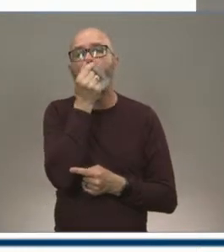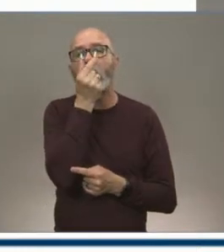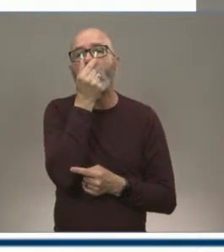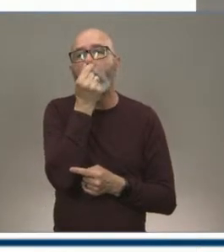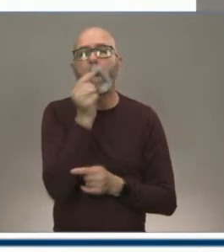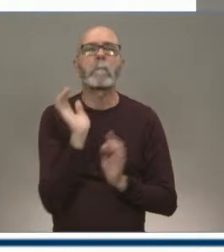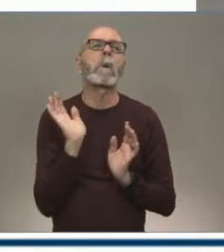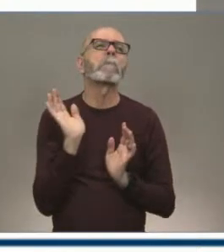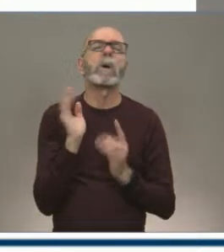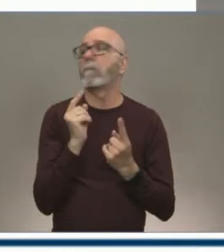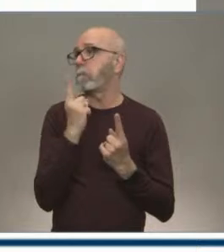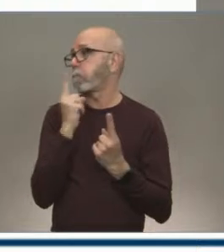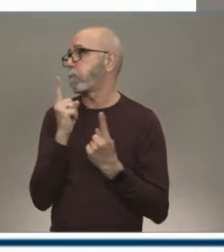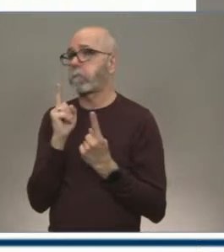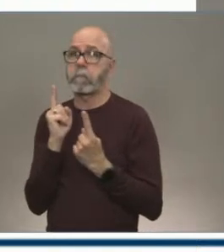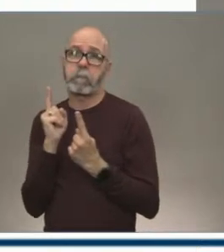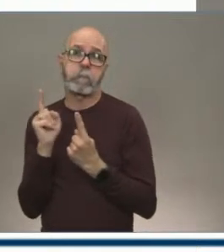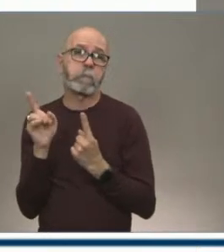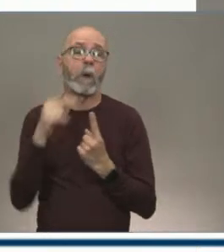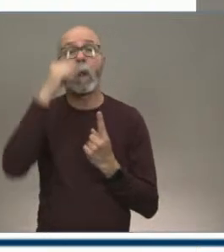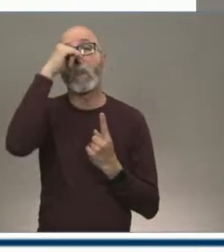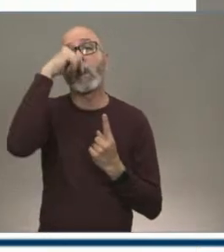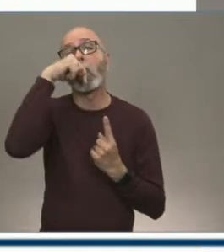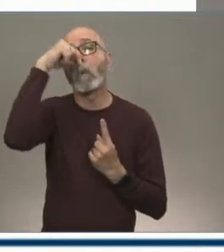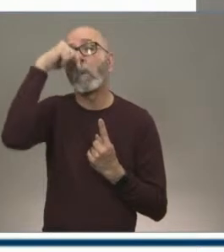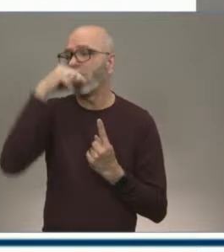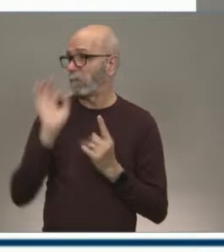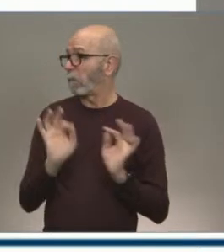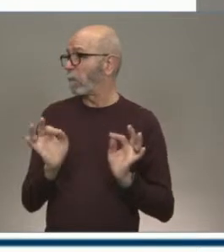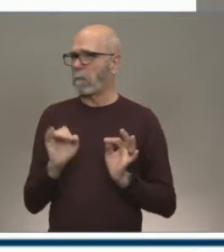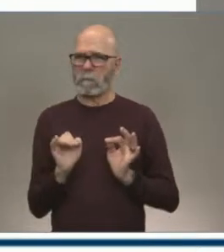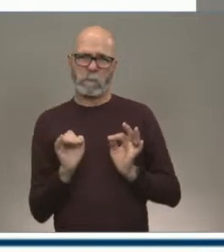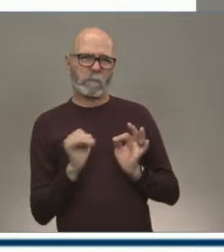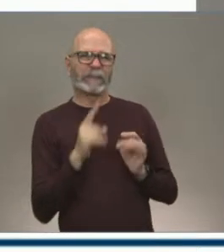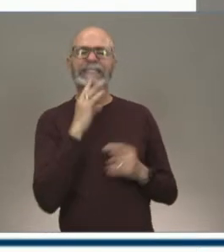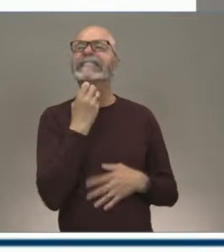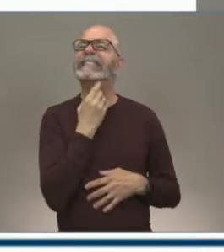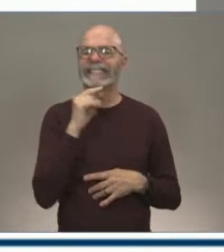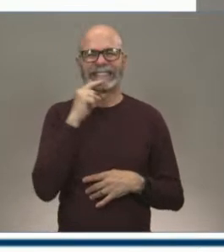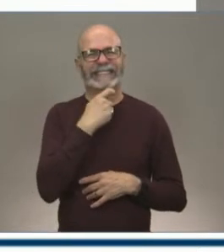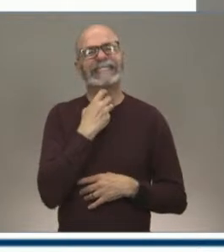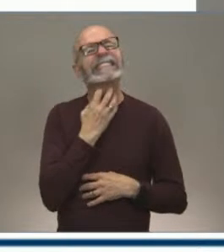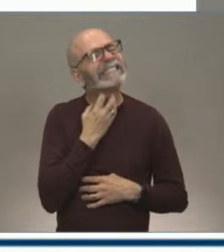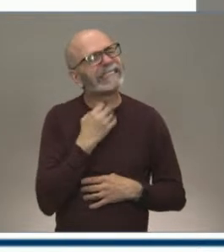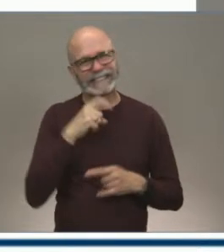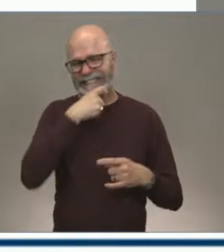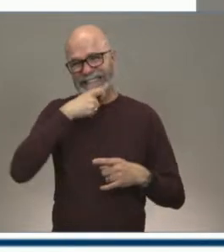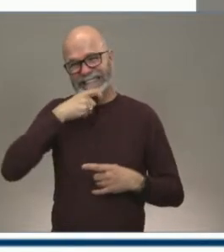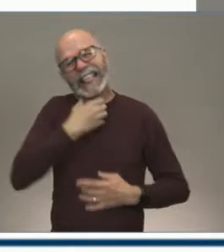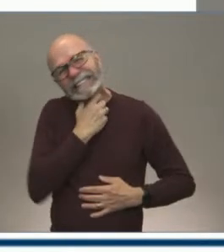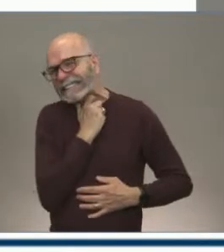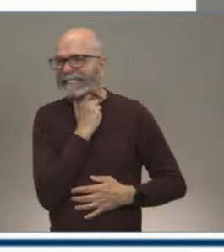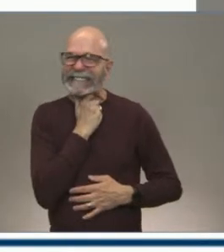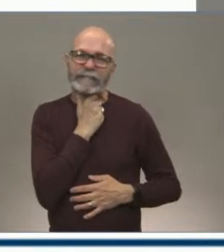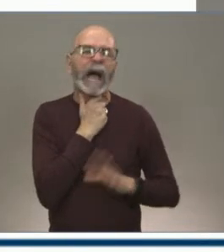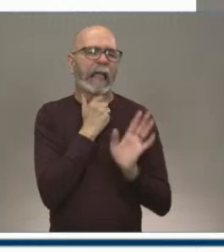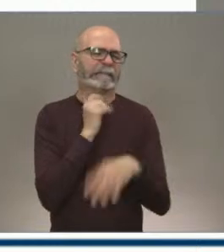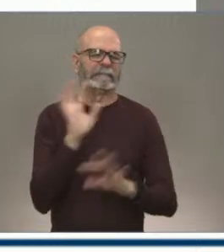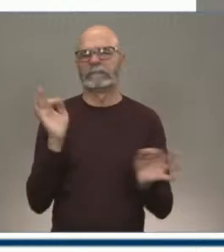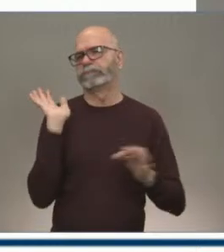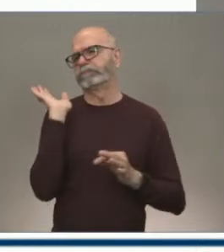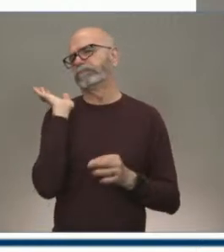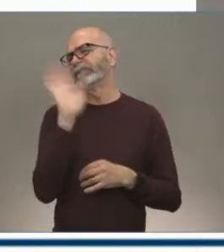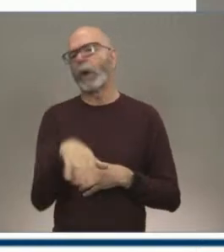symptom. So if you have a runny nose or an ongoing tickle in your throat, it's not something that you should ignore. You cannot think